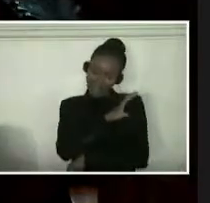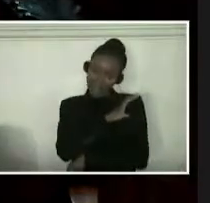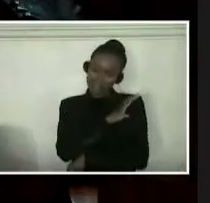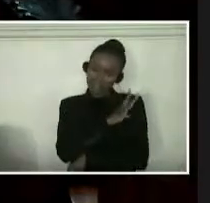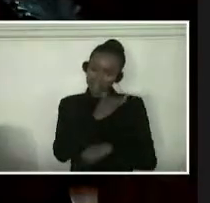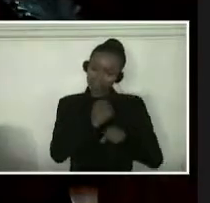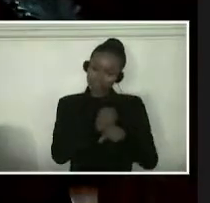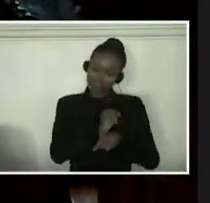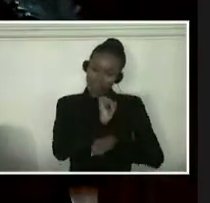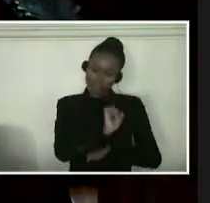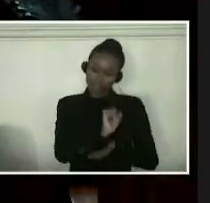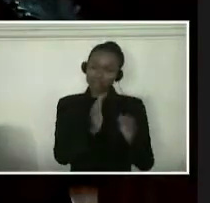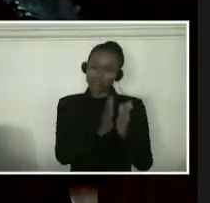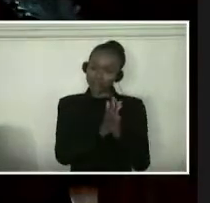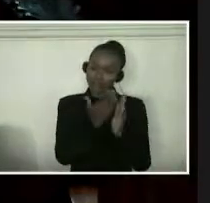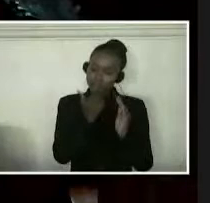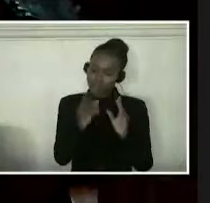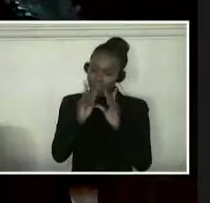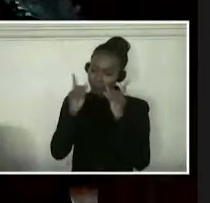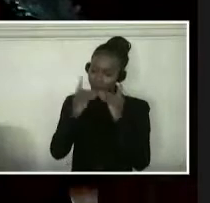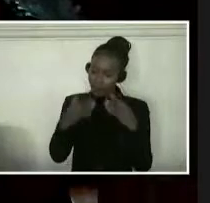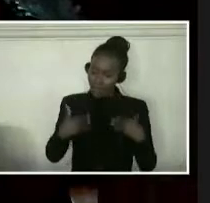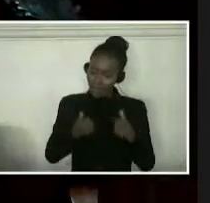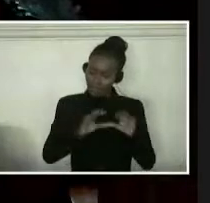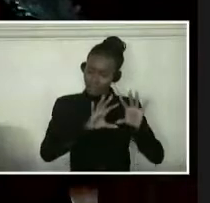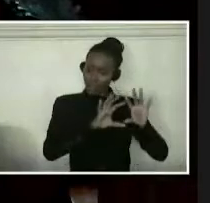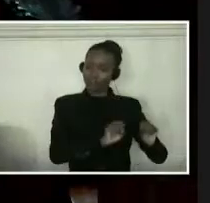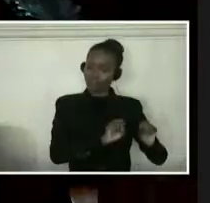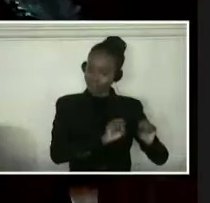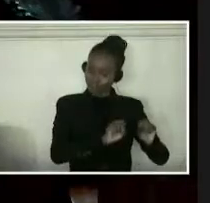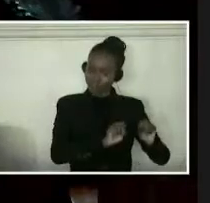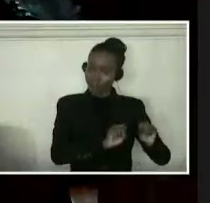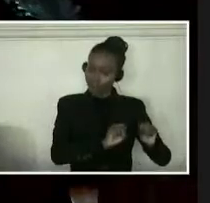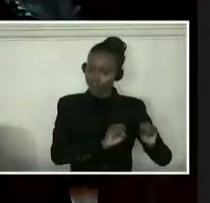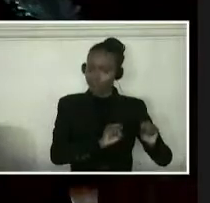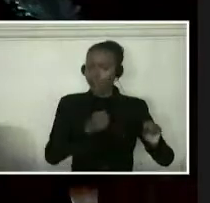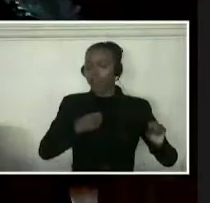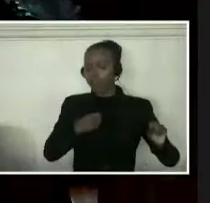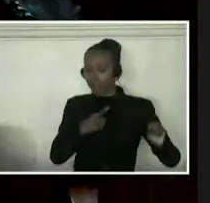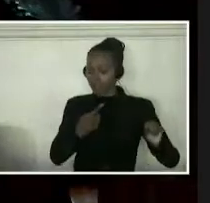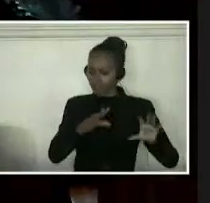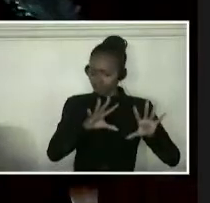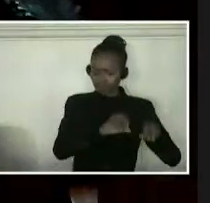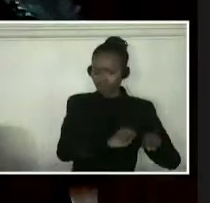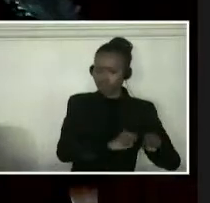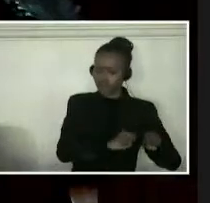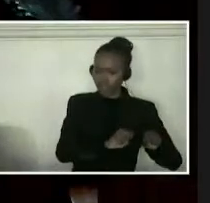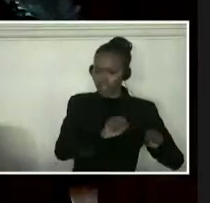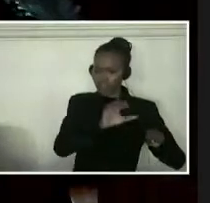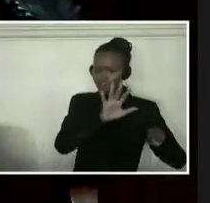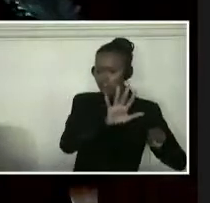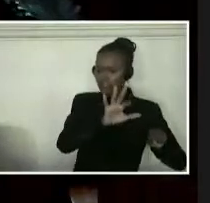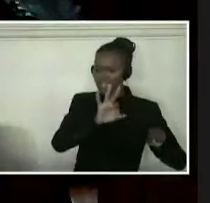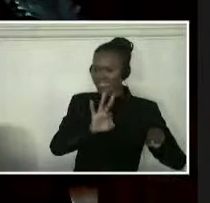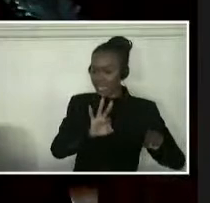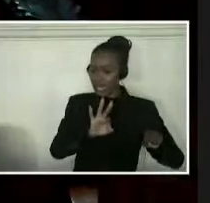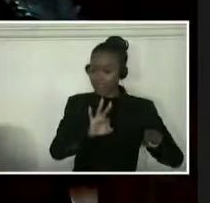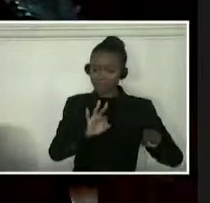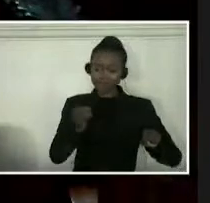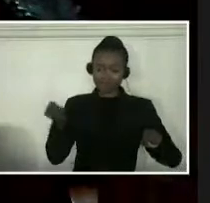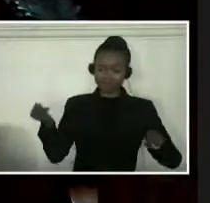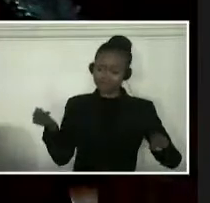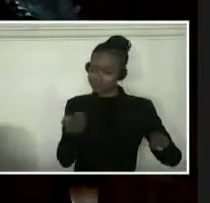department of health you are taking over now water over my clinics have about 53 is going to be extremely costly